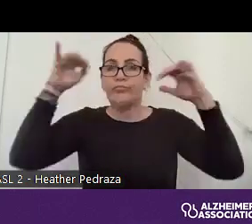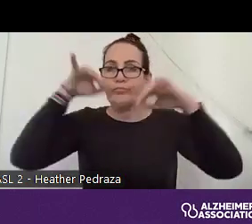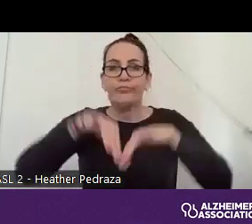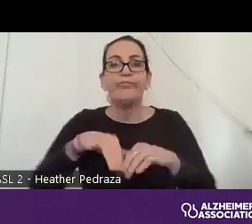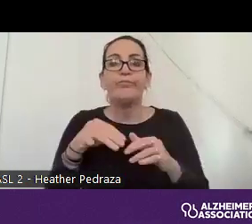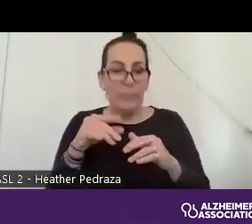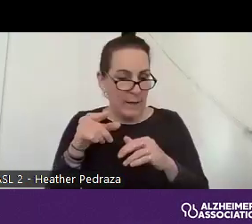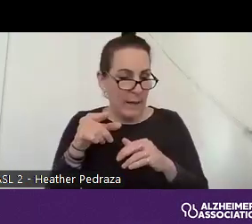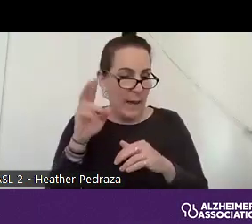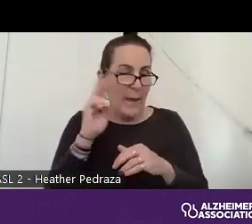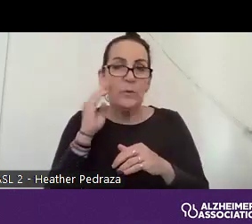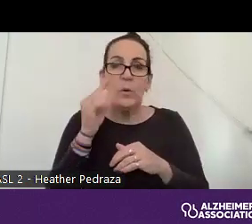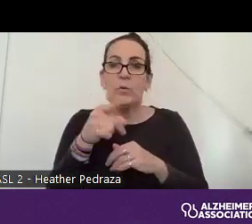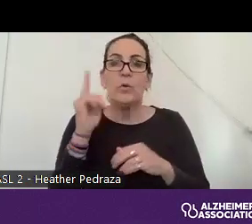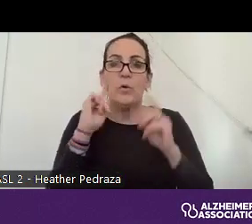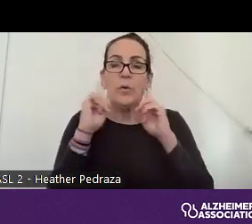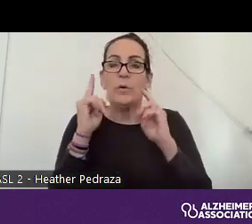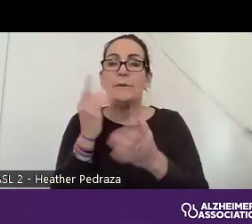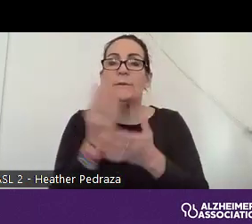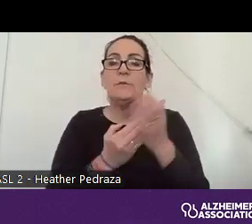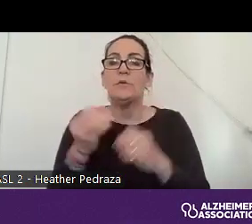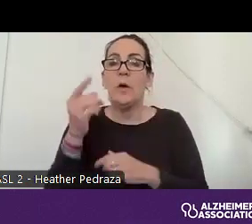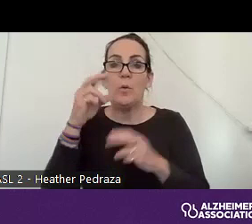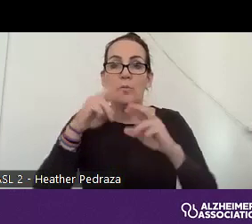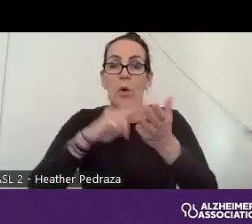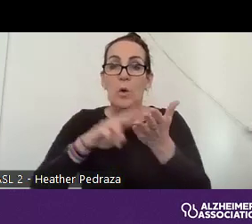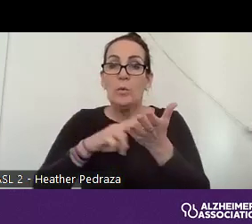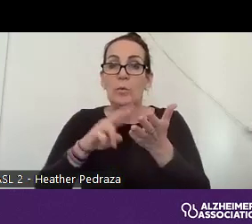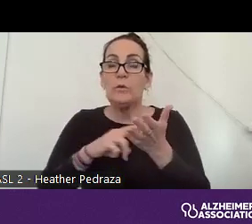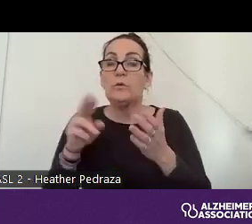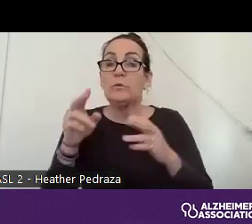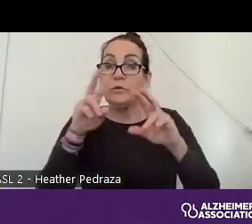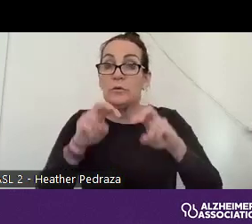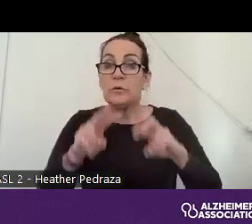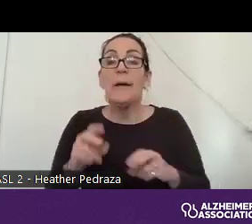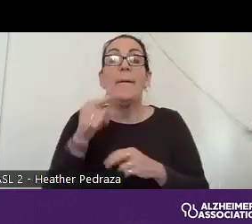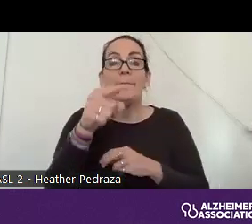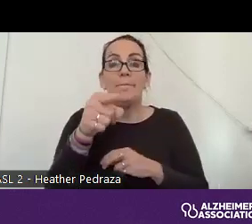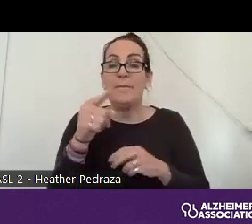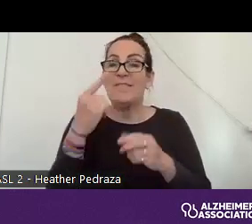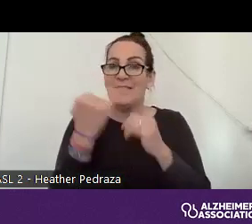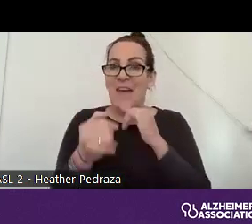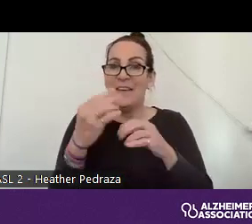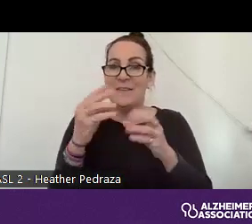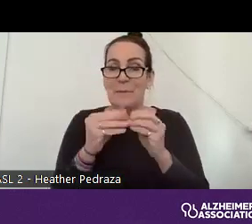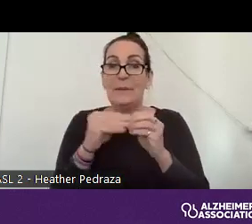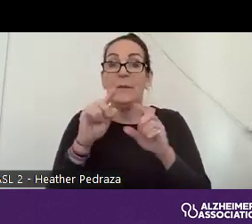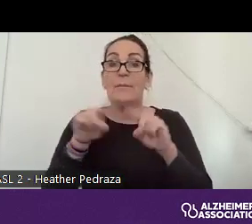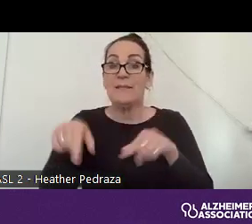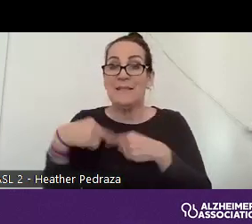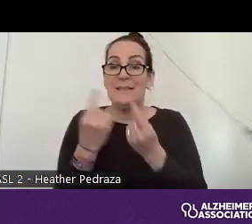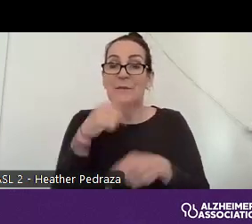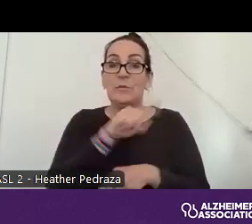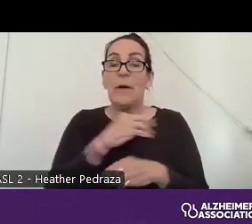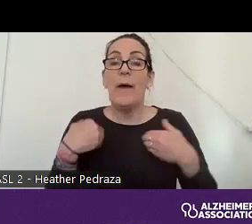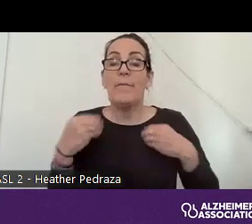some research updates on the US Pointer study in your last meeting. But since then, we've had even more results be